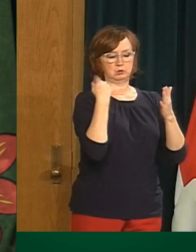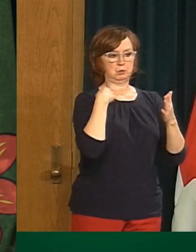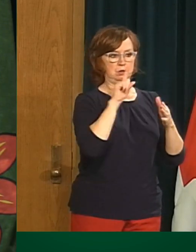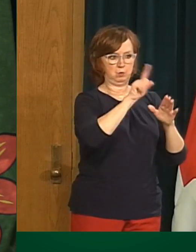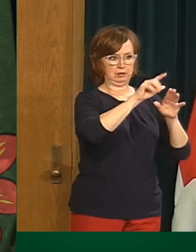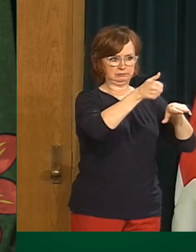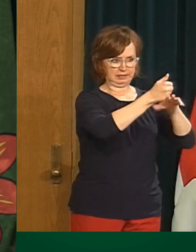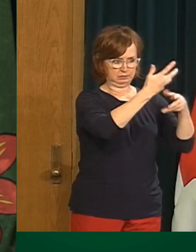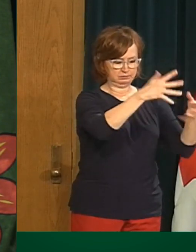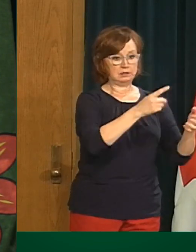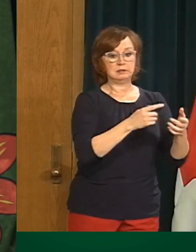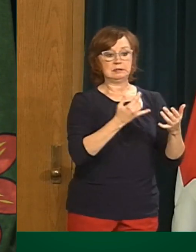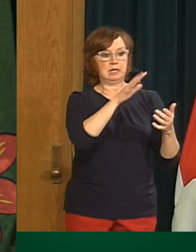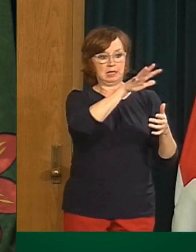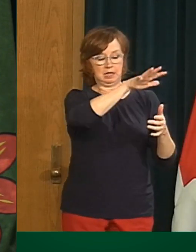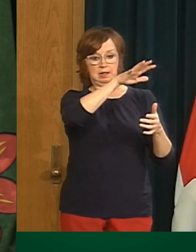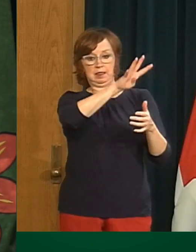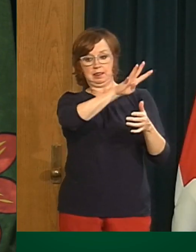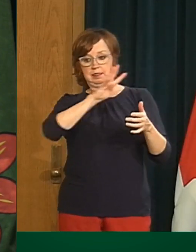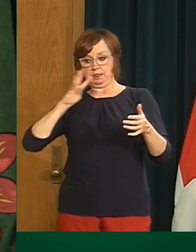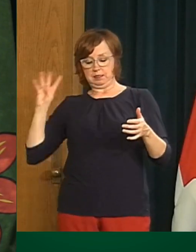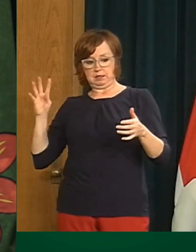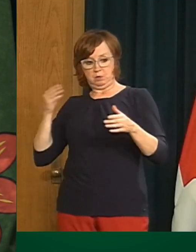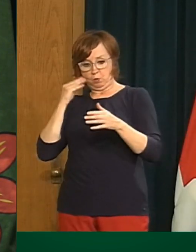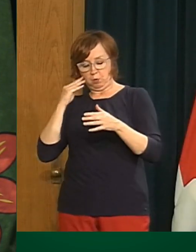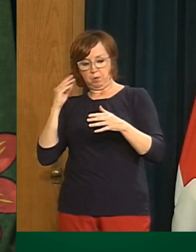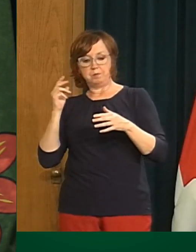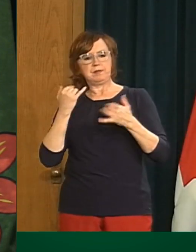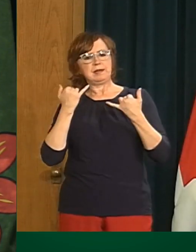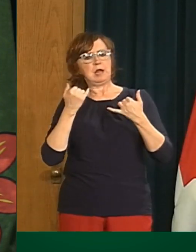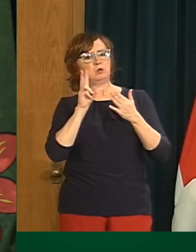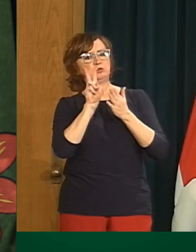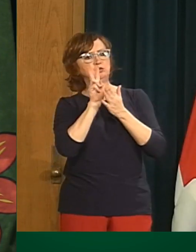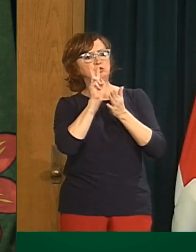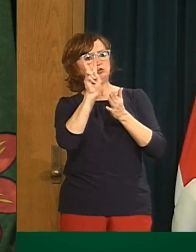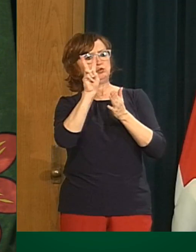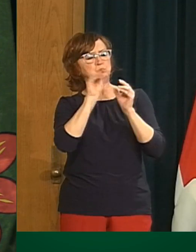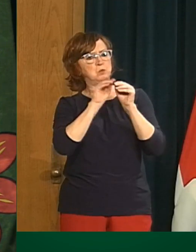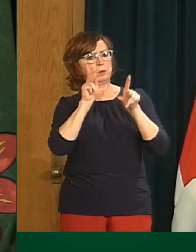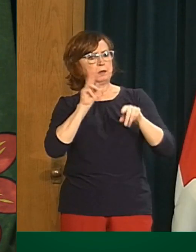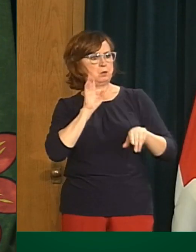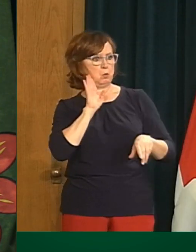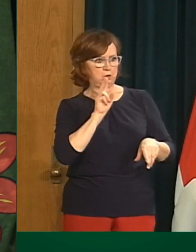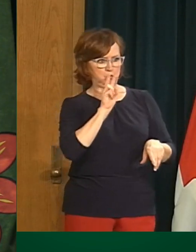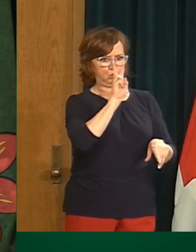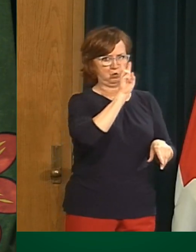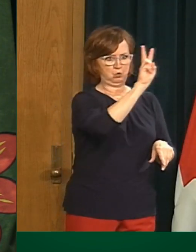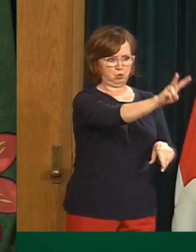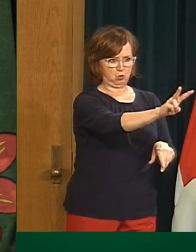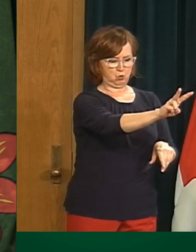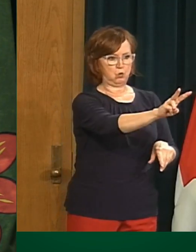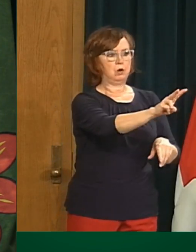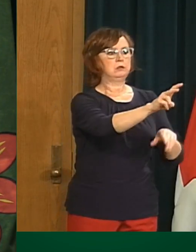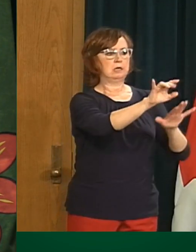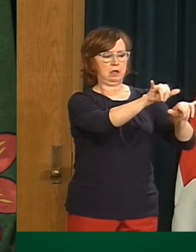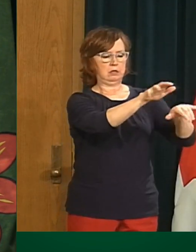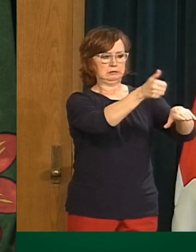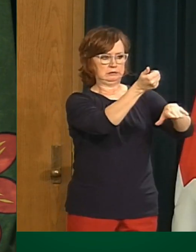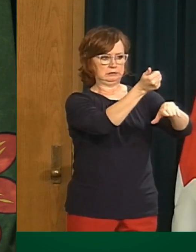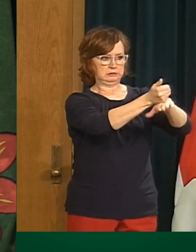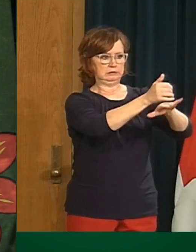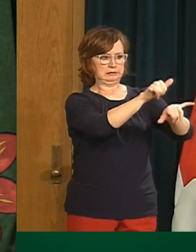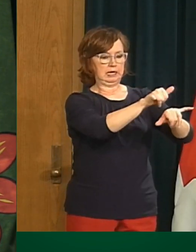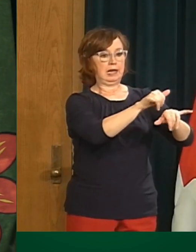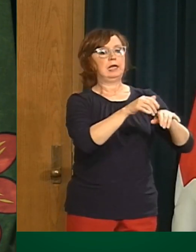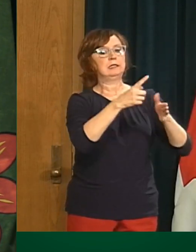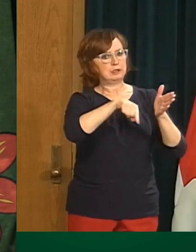to support the community in that emergency operations center. So if there's any questions, any support that is required, we have officials on the